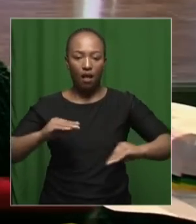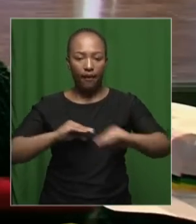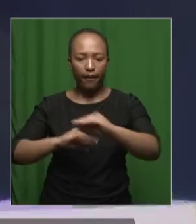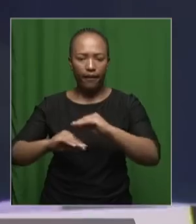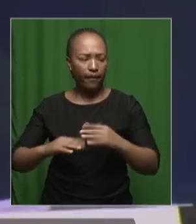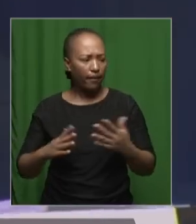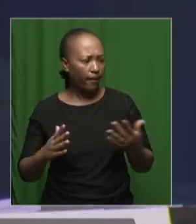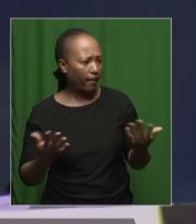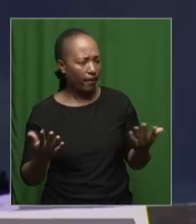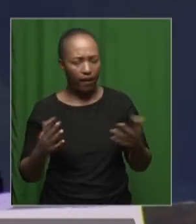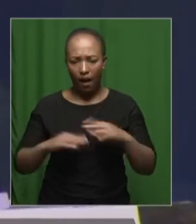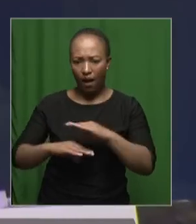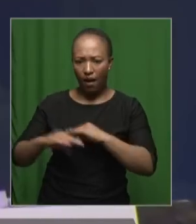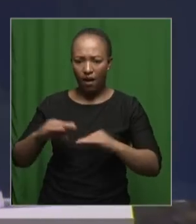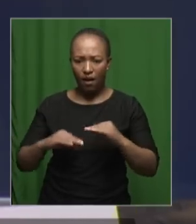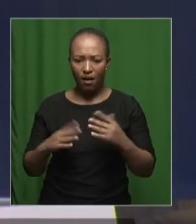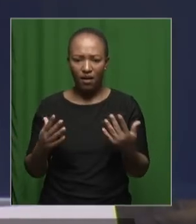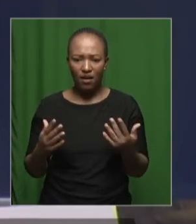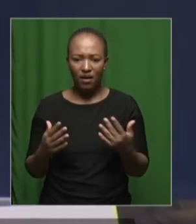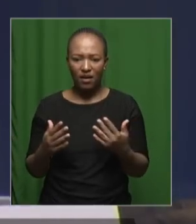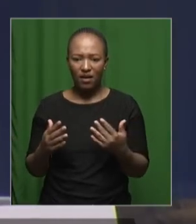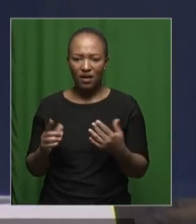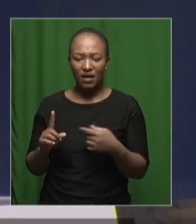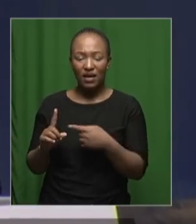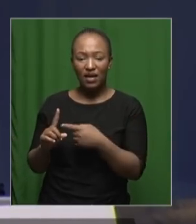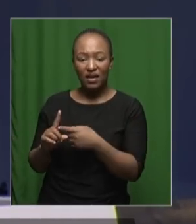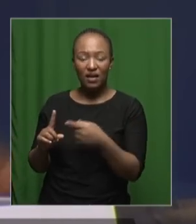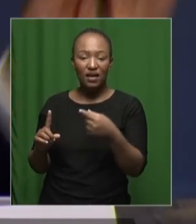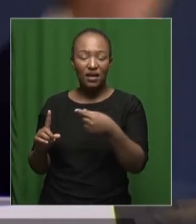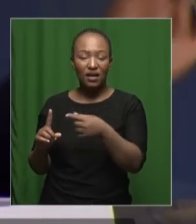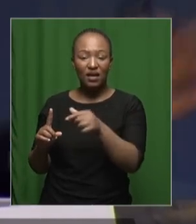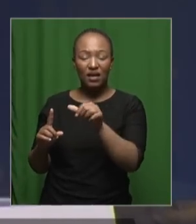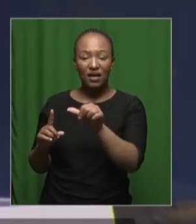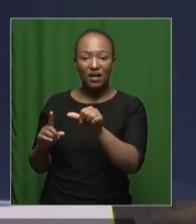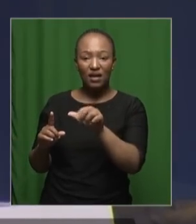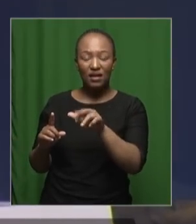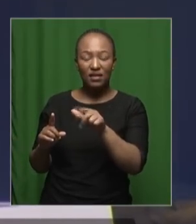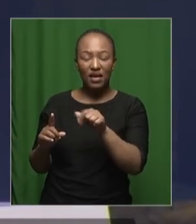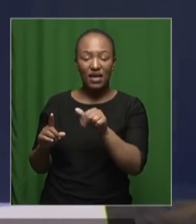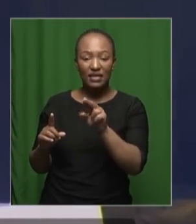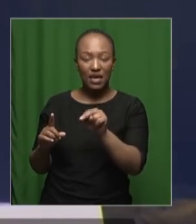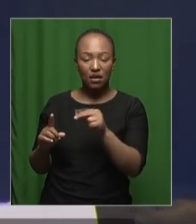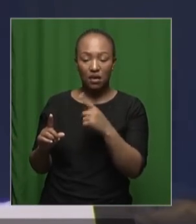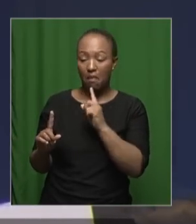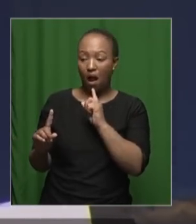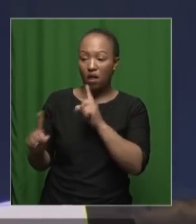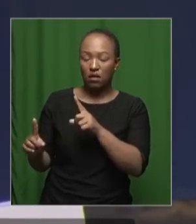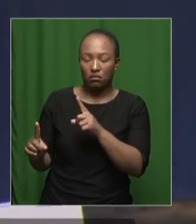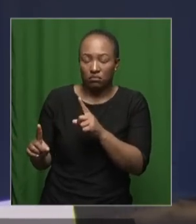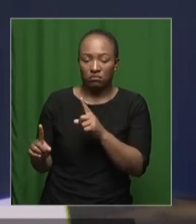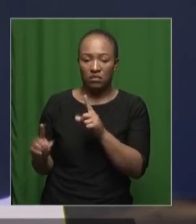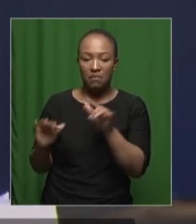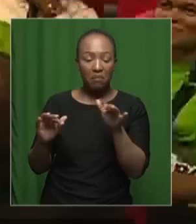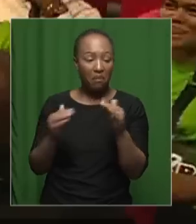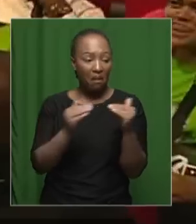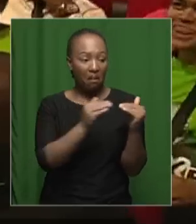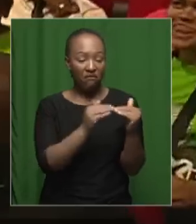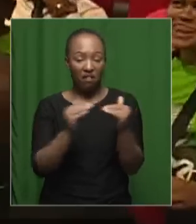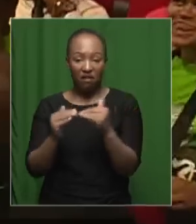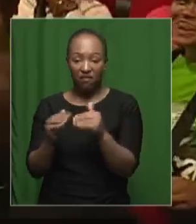I don't have to answer to Guyton. Those who are at this level have actually answered him. Yeah, they've given him